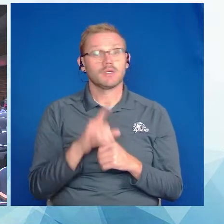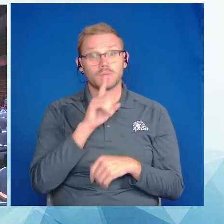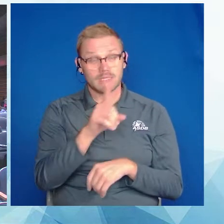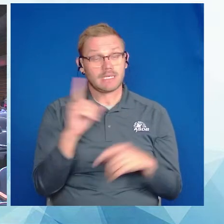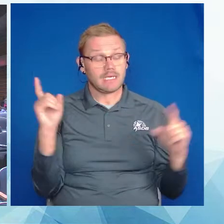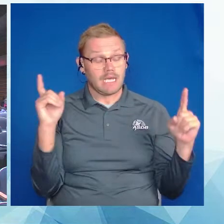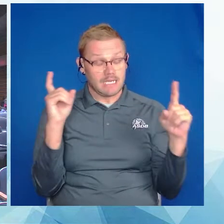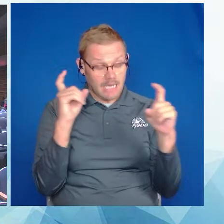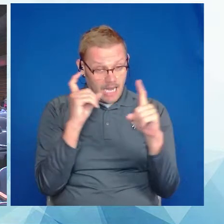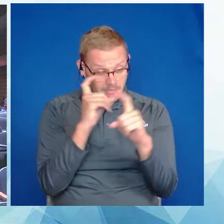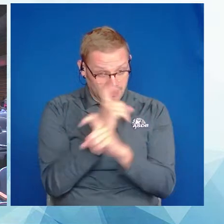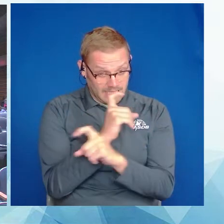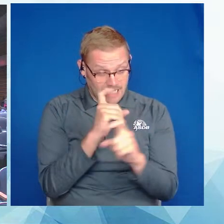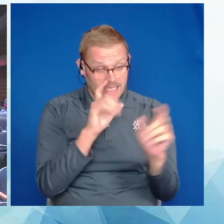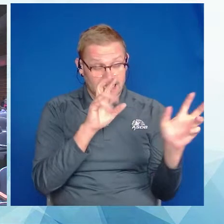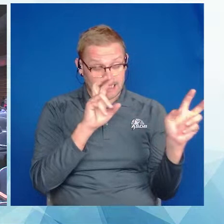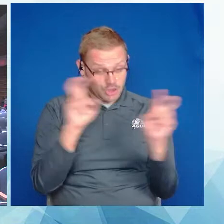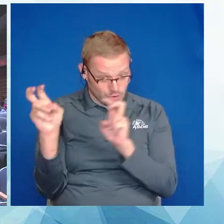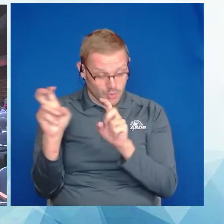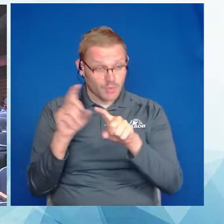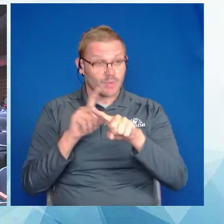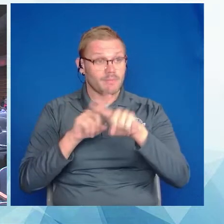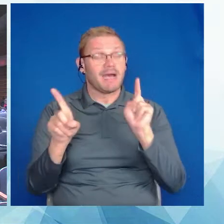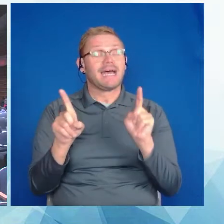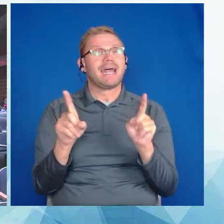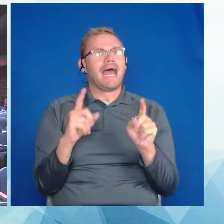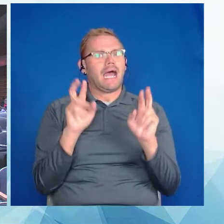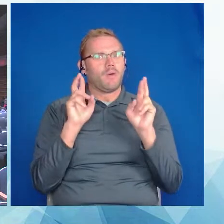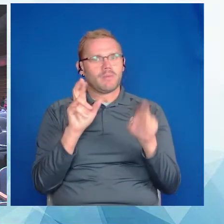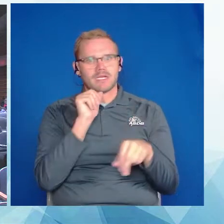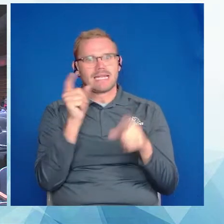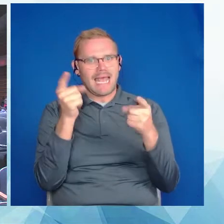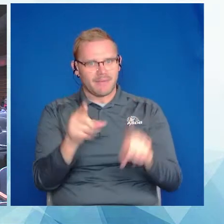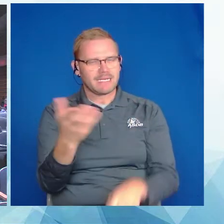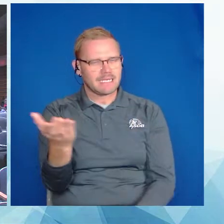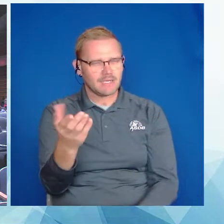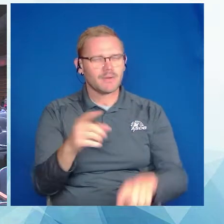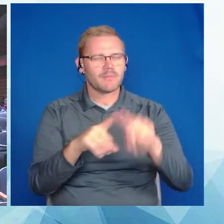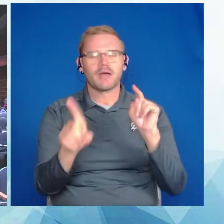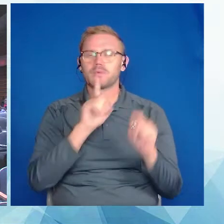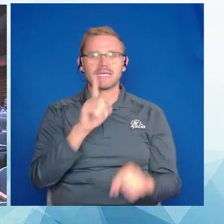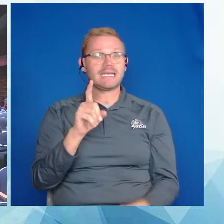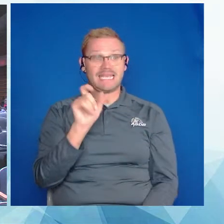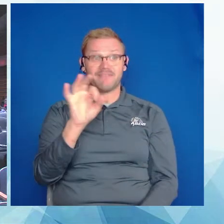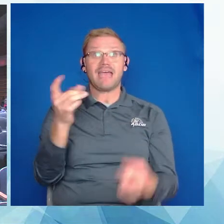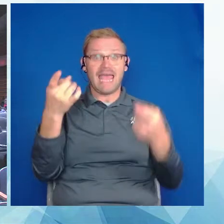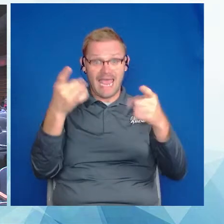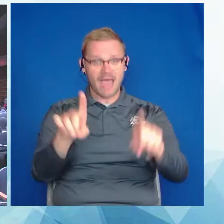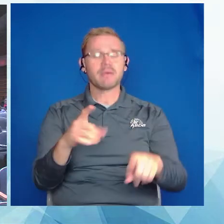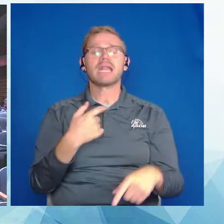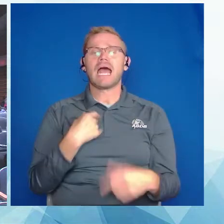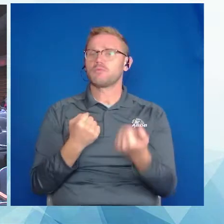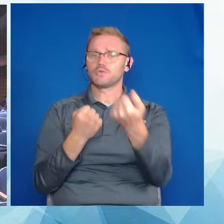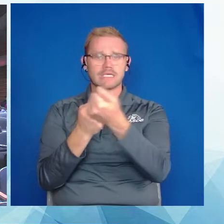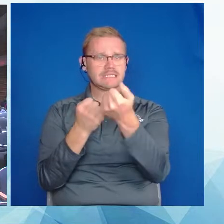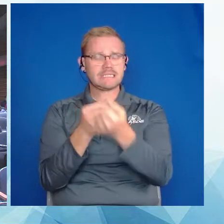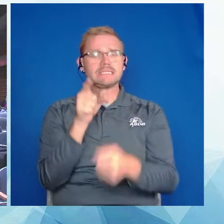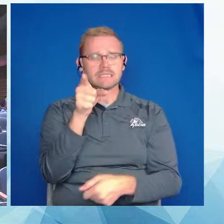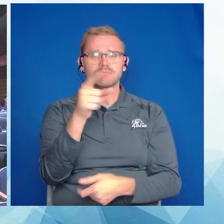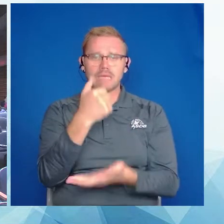complicated issue. I wasn't going to get into it here, but if it ever happens, I'll certainly be glad to assist. But there is a